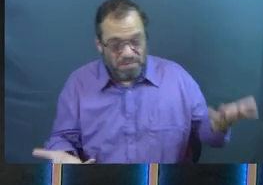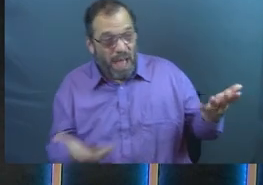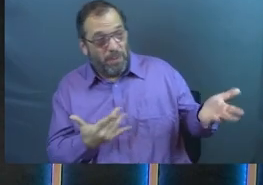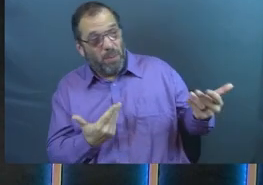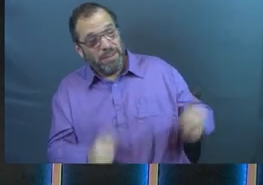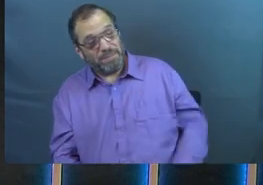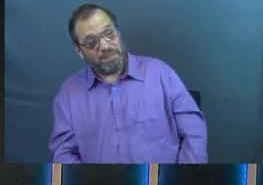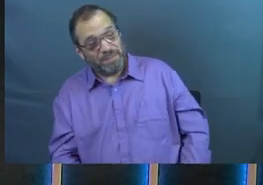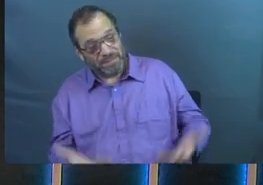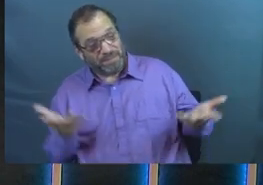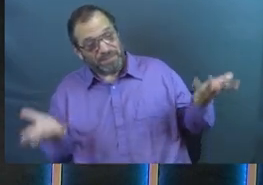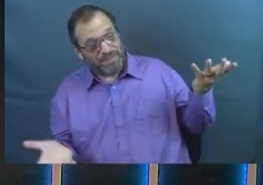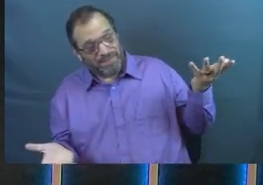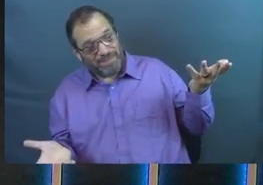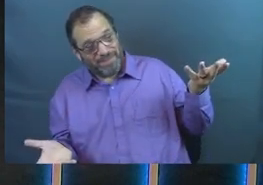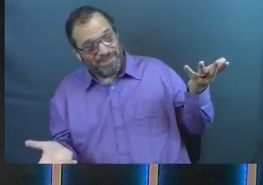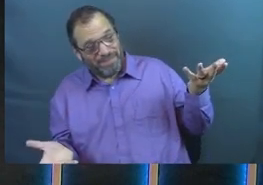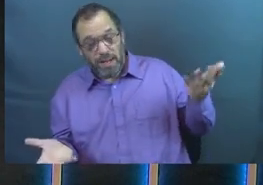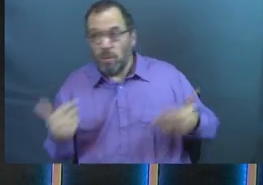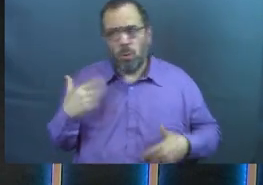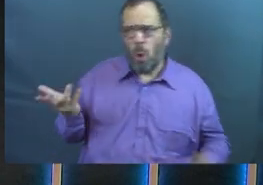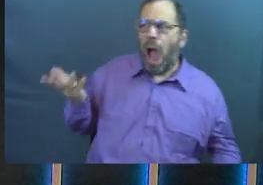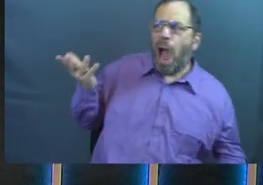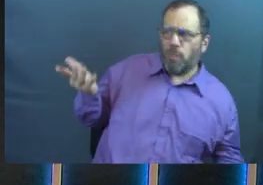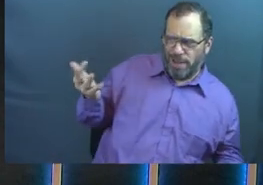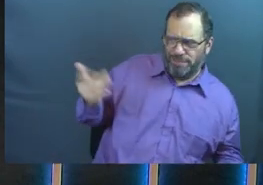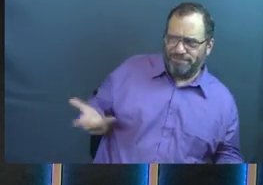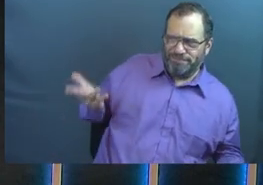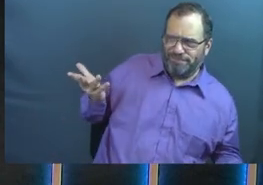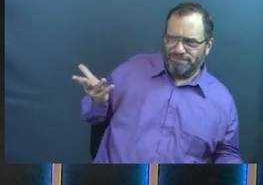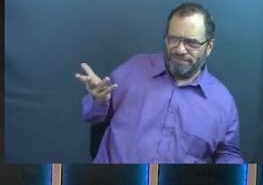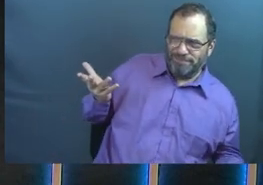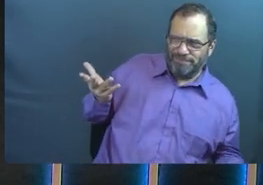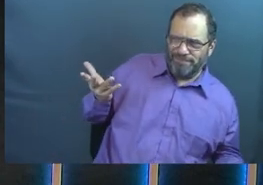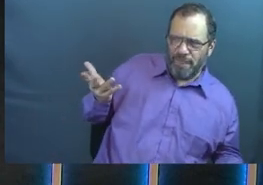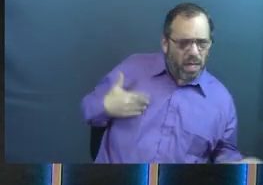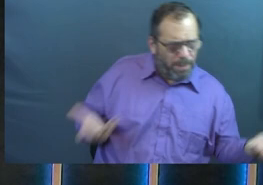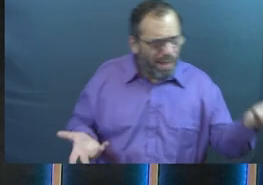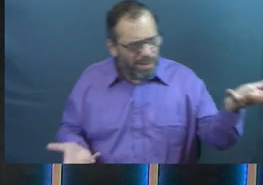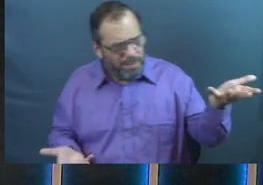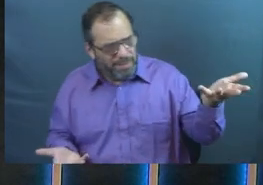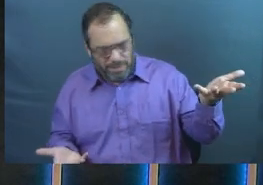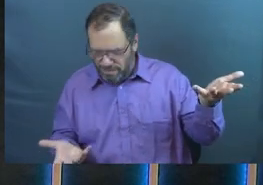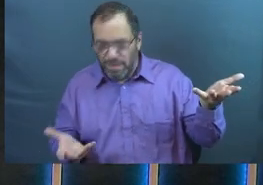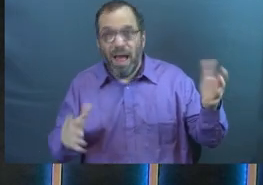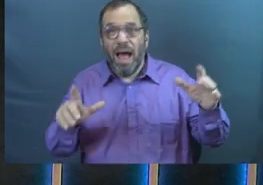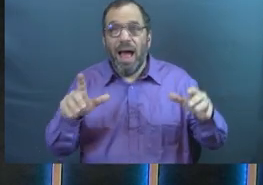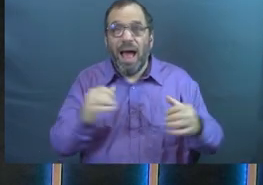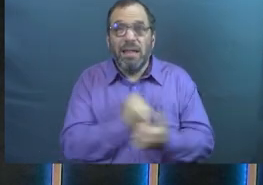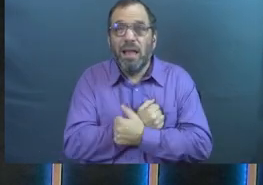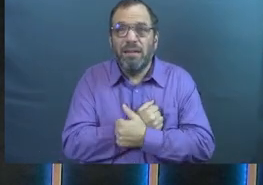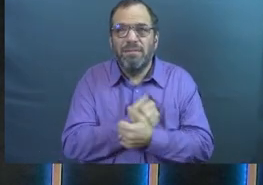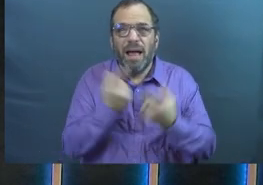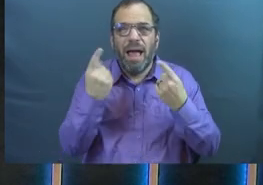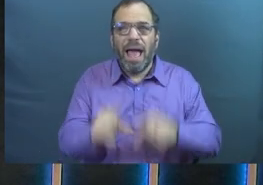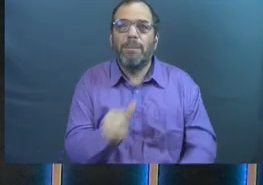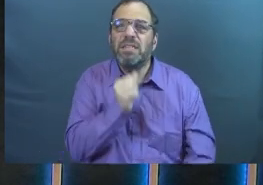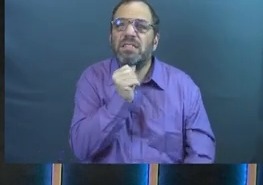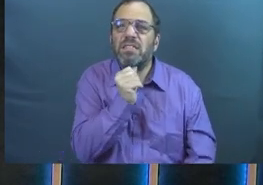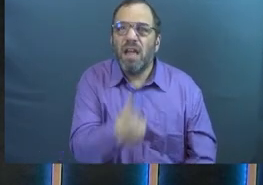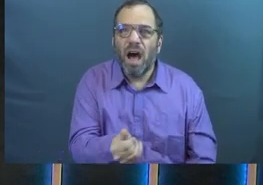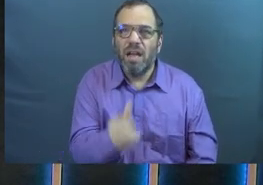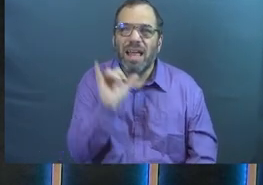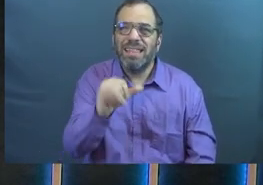you to catch up. And then I'm waiting and you're waiting and we're both waiting. And love doesn't happen. It's